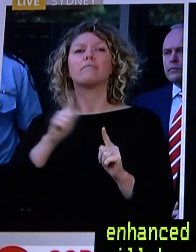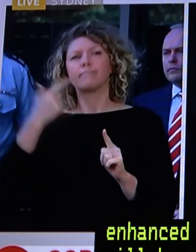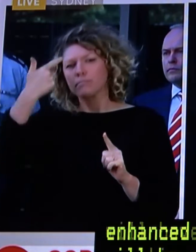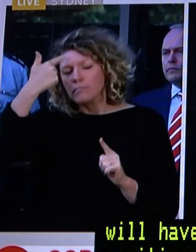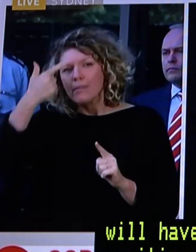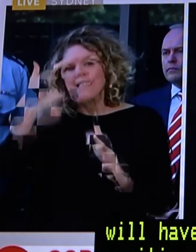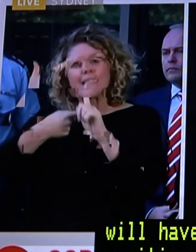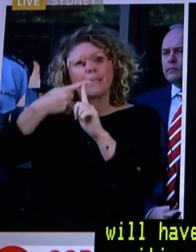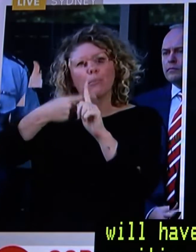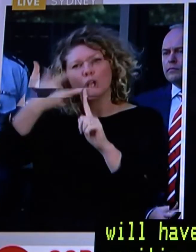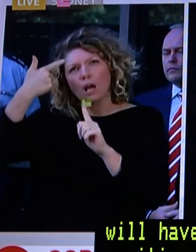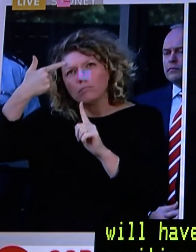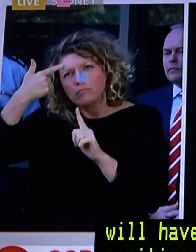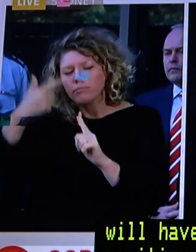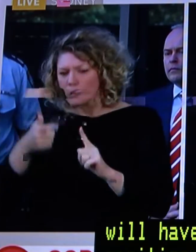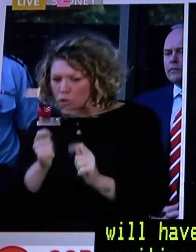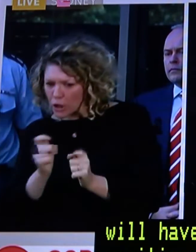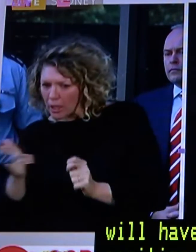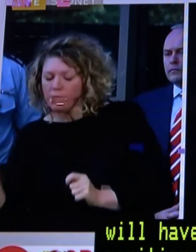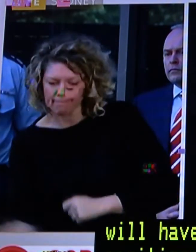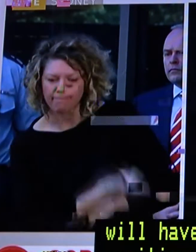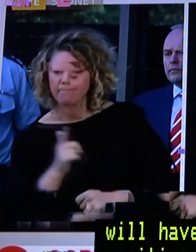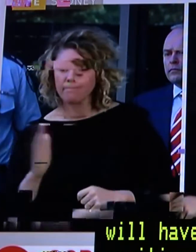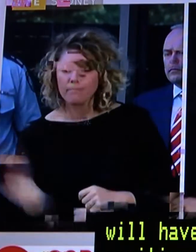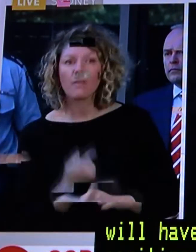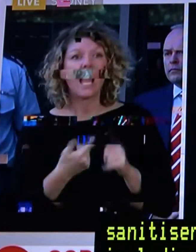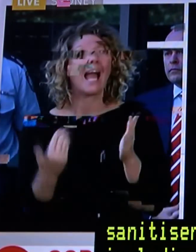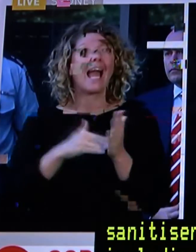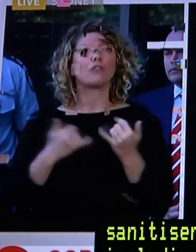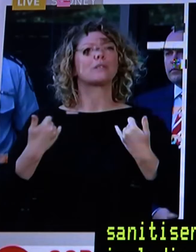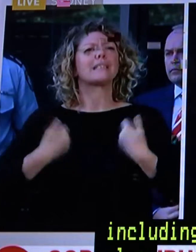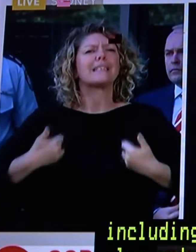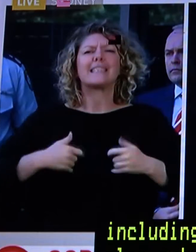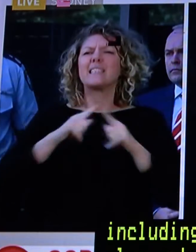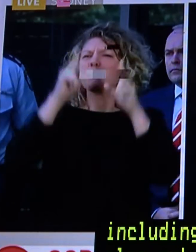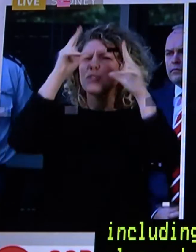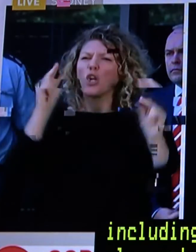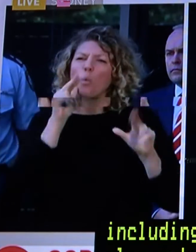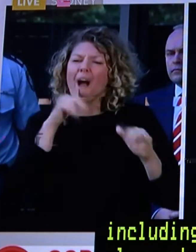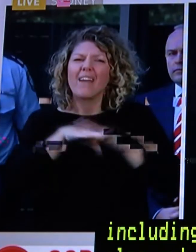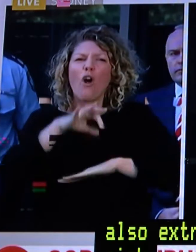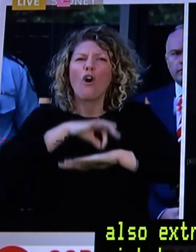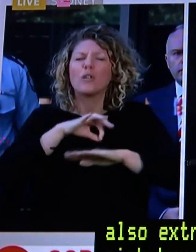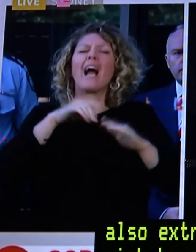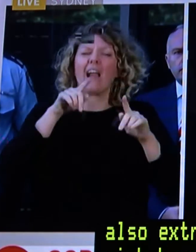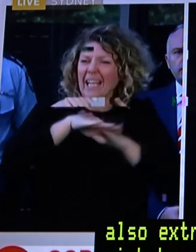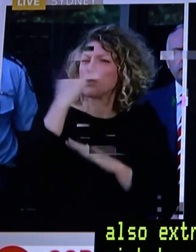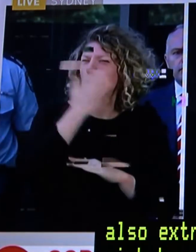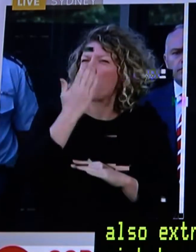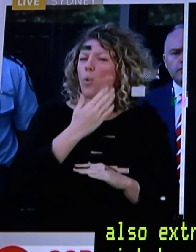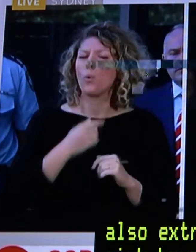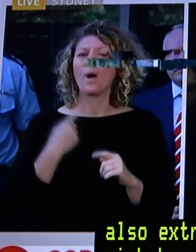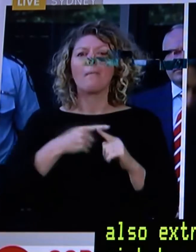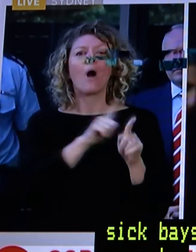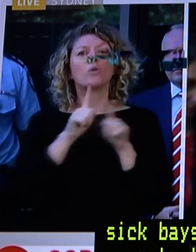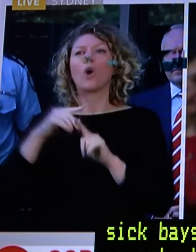thermometers and also extra health equipment in our sick bays. And we'll also be asking parents to stagger drop-off and pick-up times